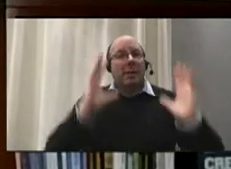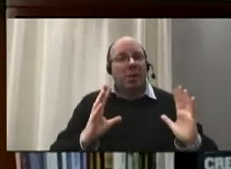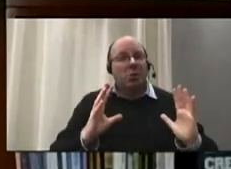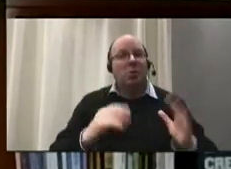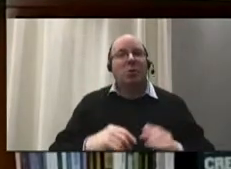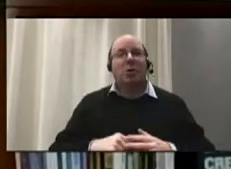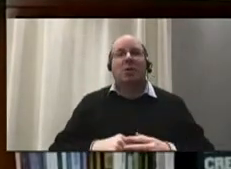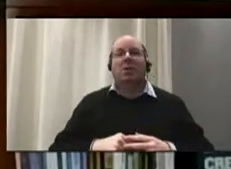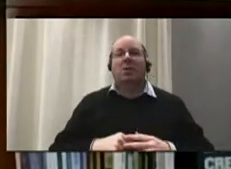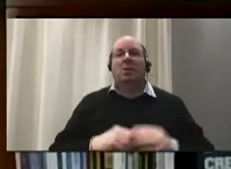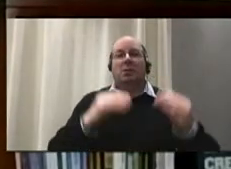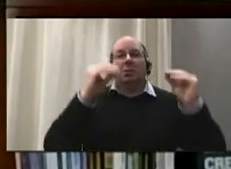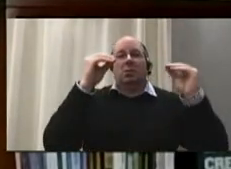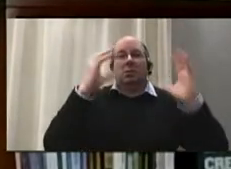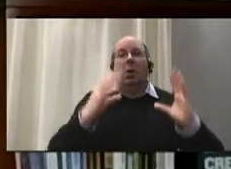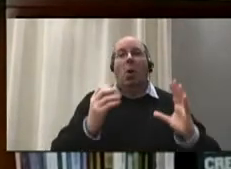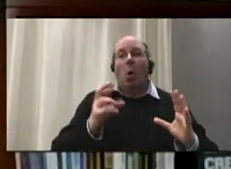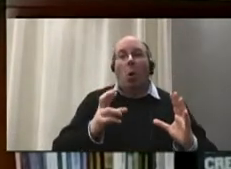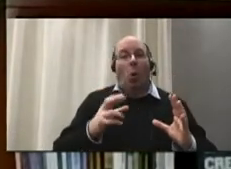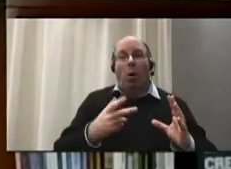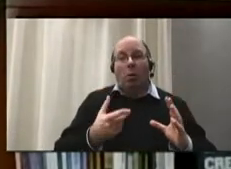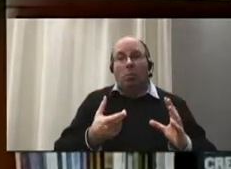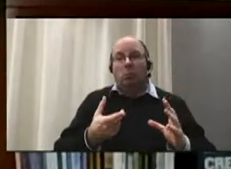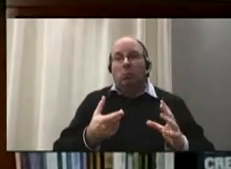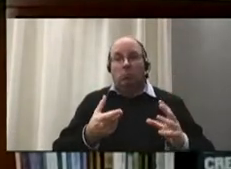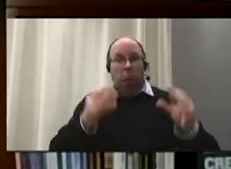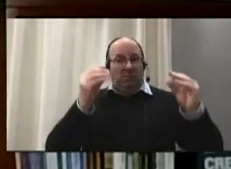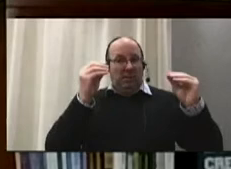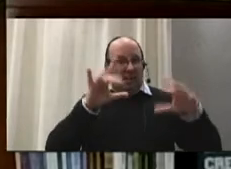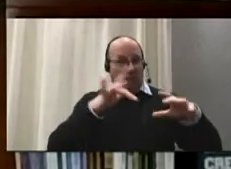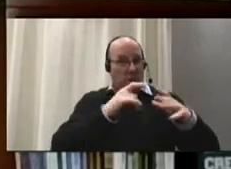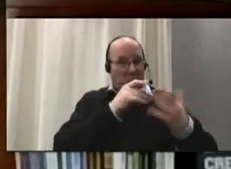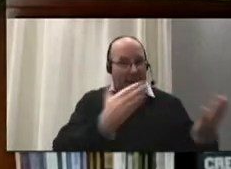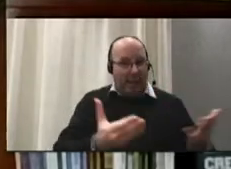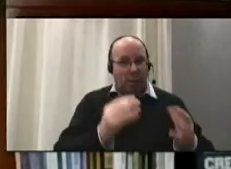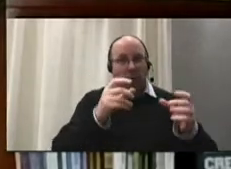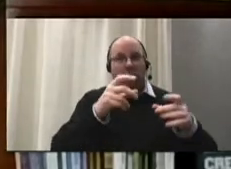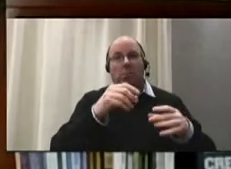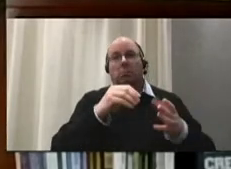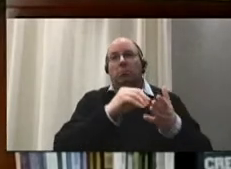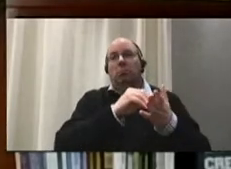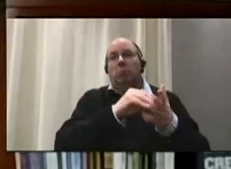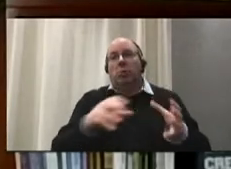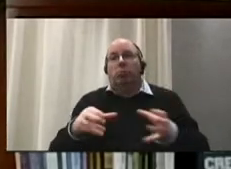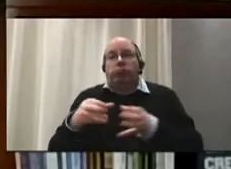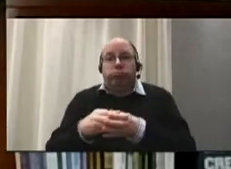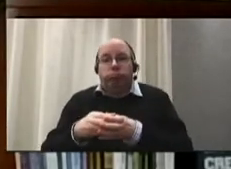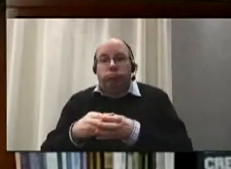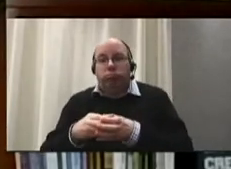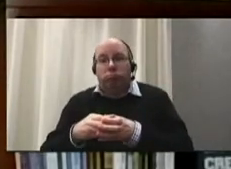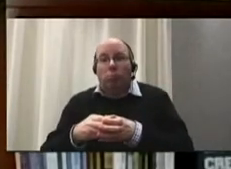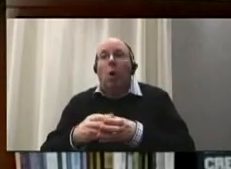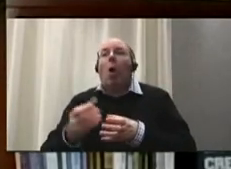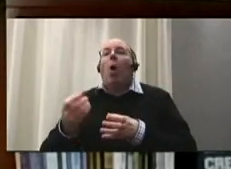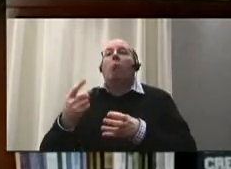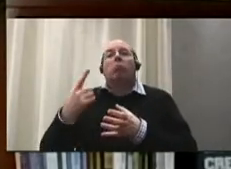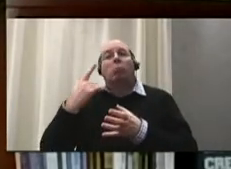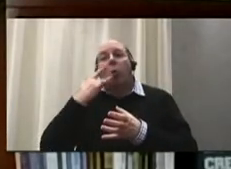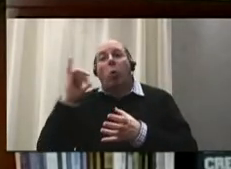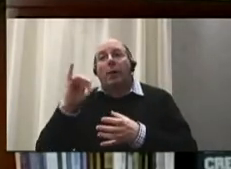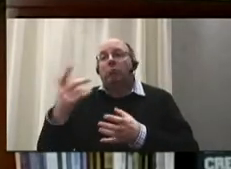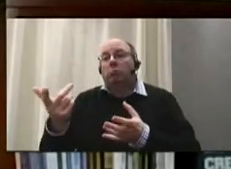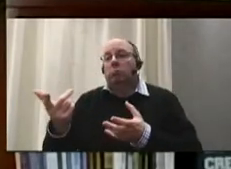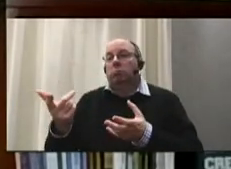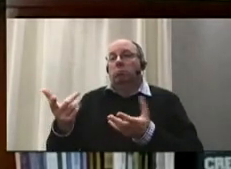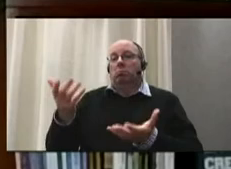because we don't have a staff member teaching them? In high school, do we have a social studies teacher trying to teach a foreign language class who has no experience in